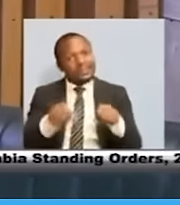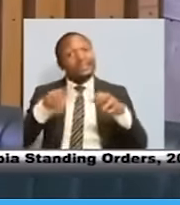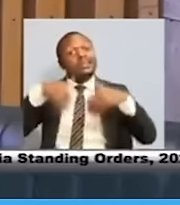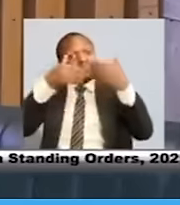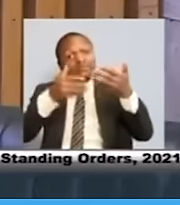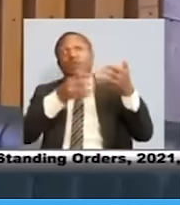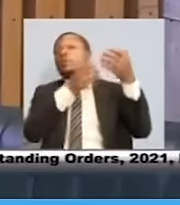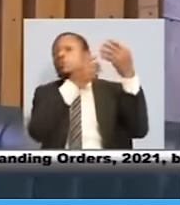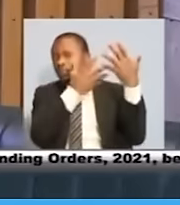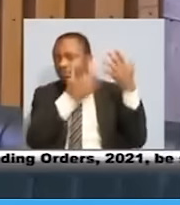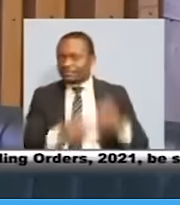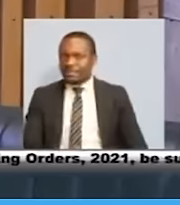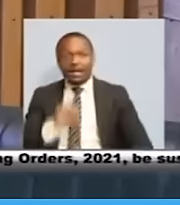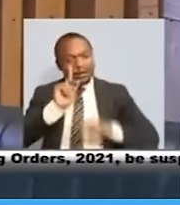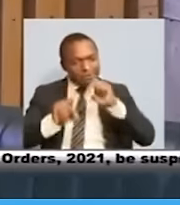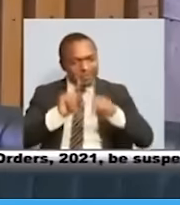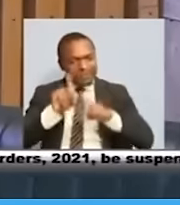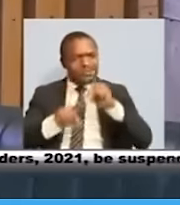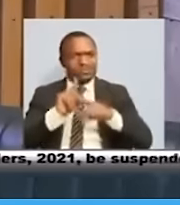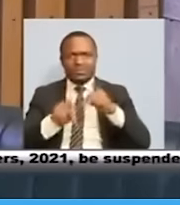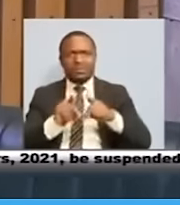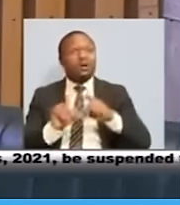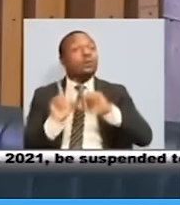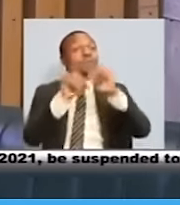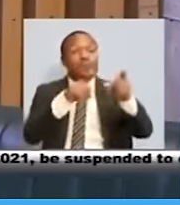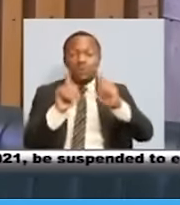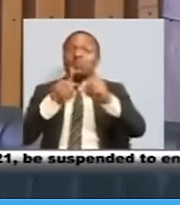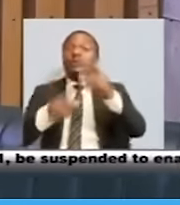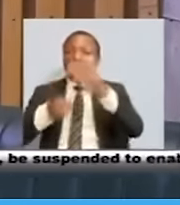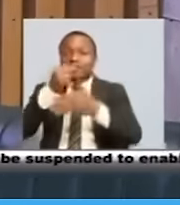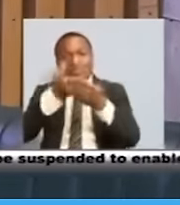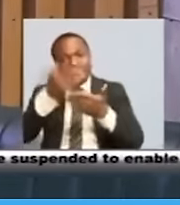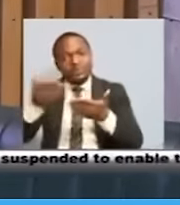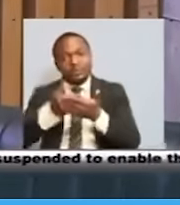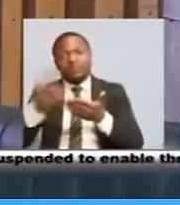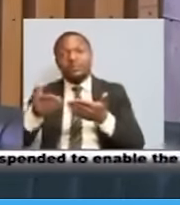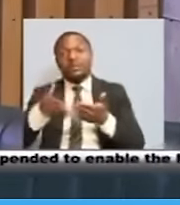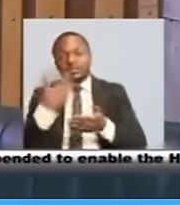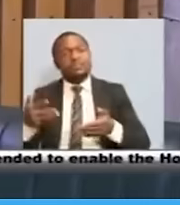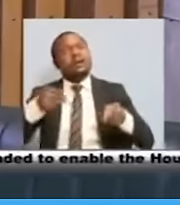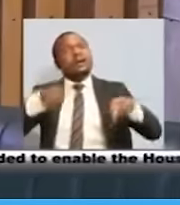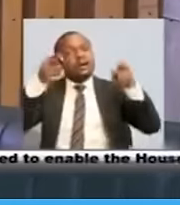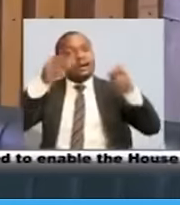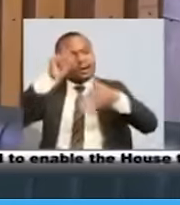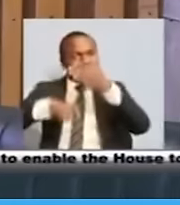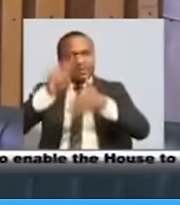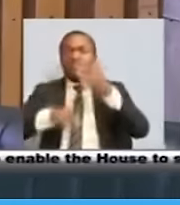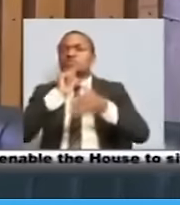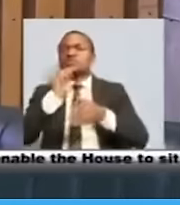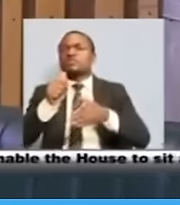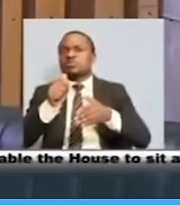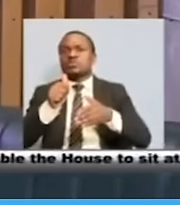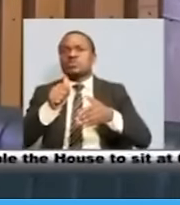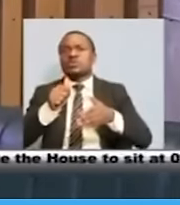hope. And our people who are going to the shops and buying things at higher prices, which never reduced when the dollar